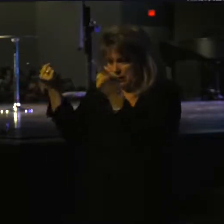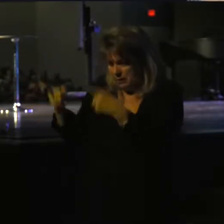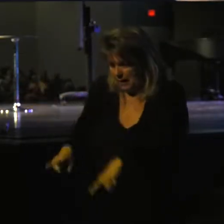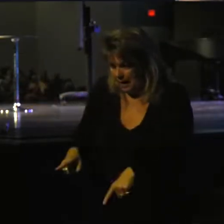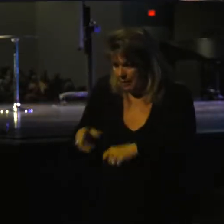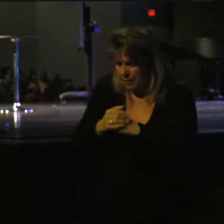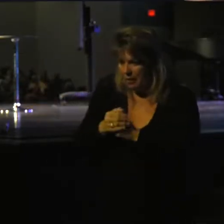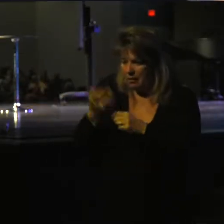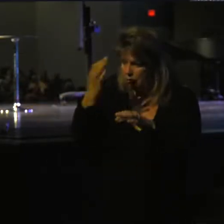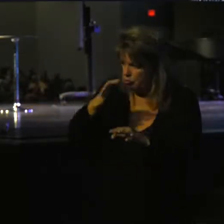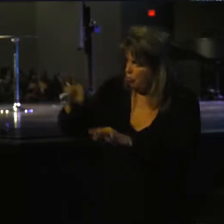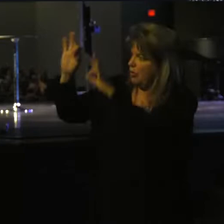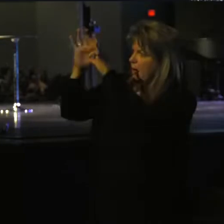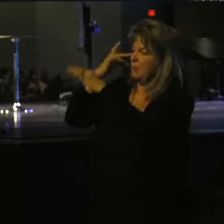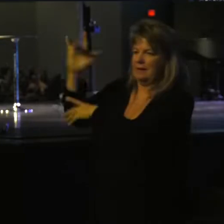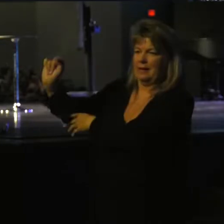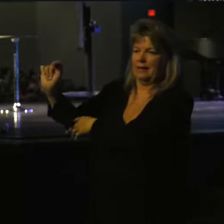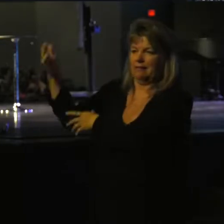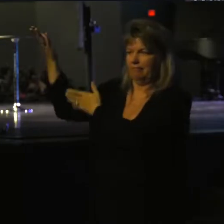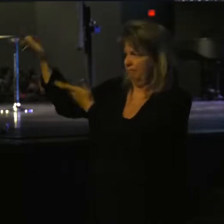because it says he could look up and see it.